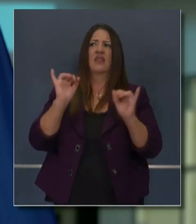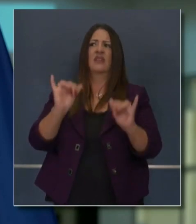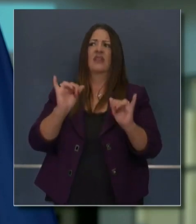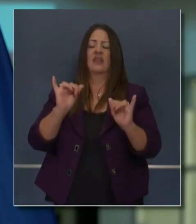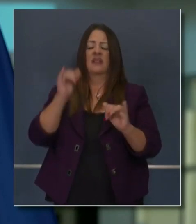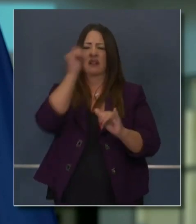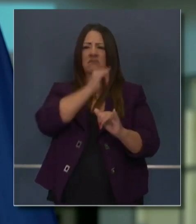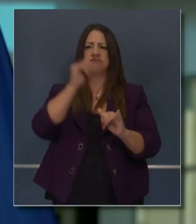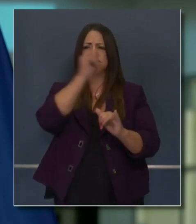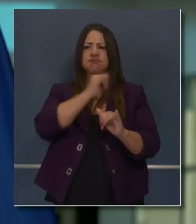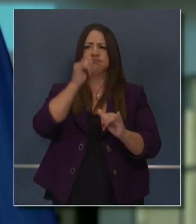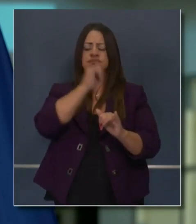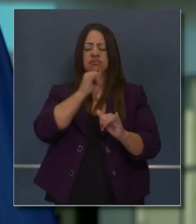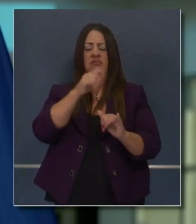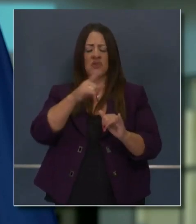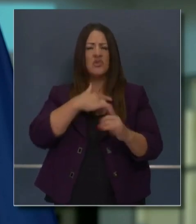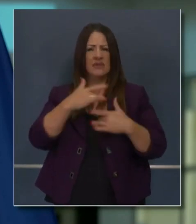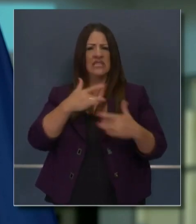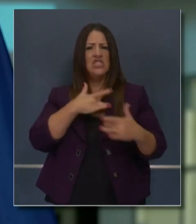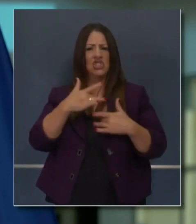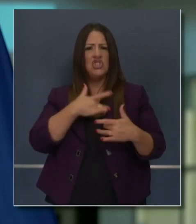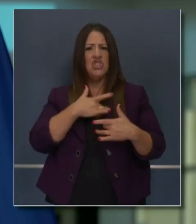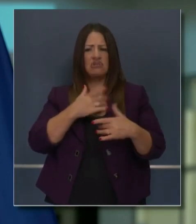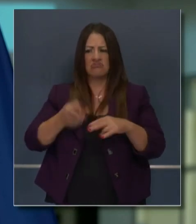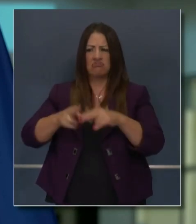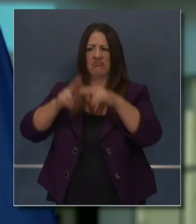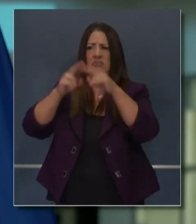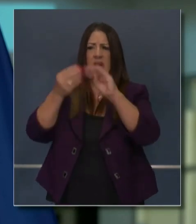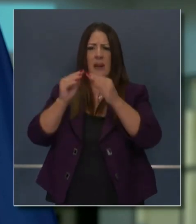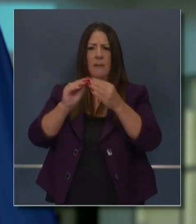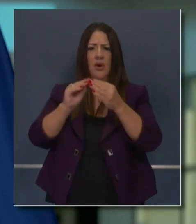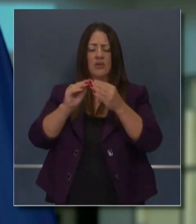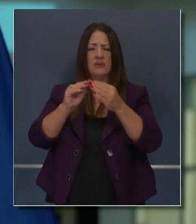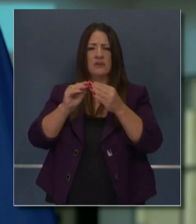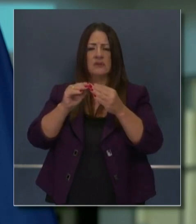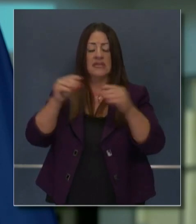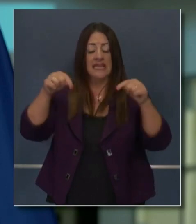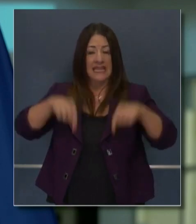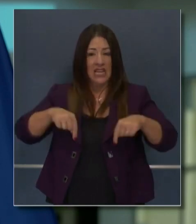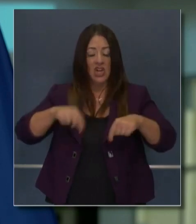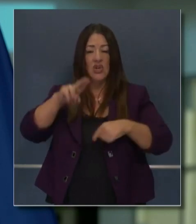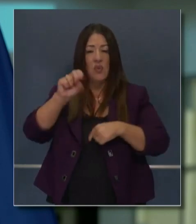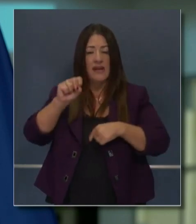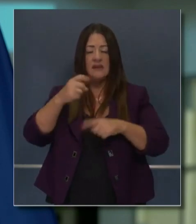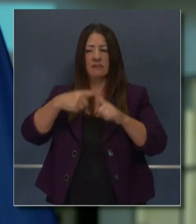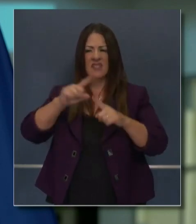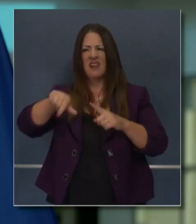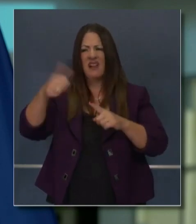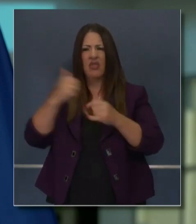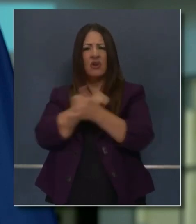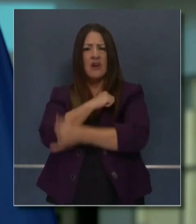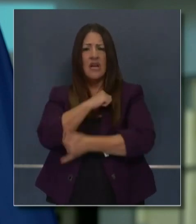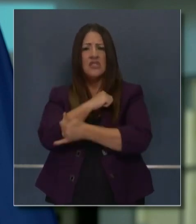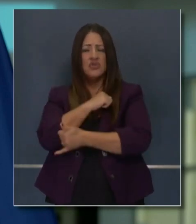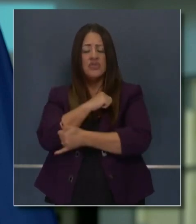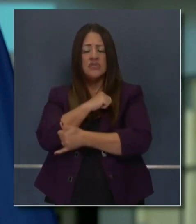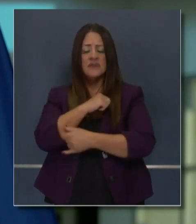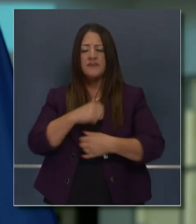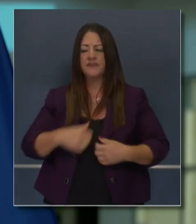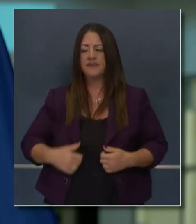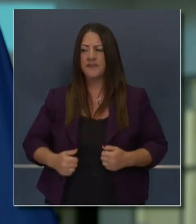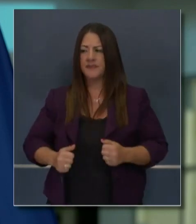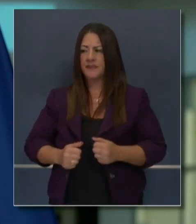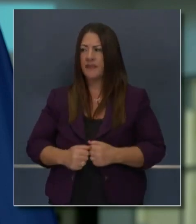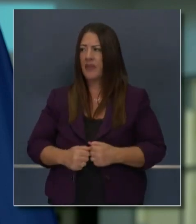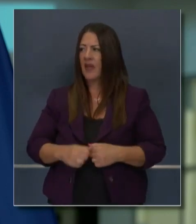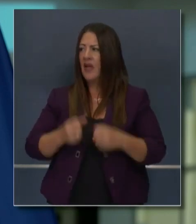seeing around the world increased case rates, some very notably in countries that tended